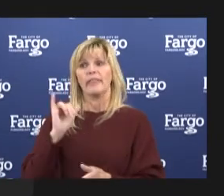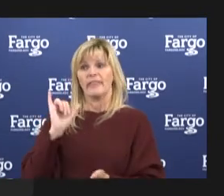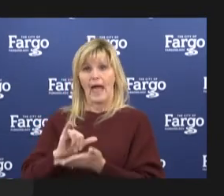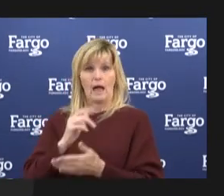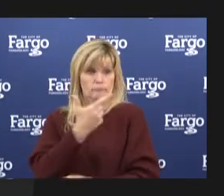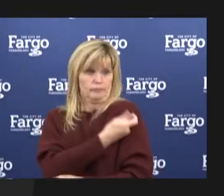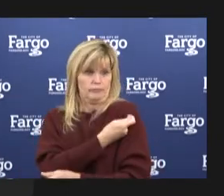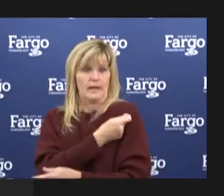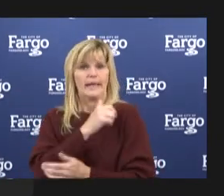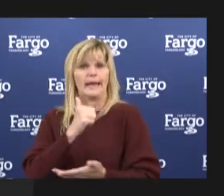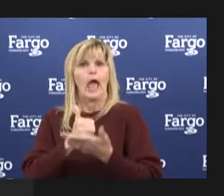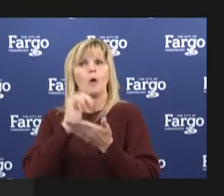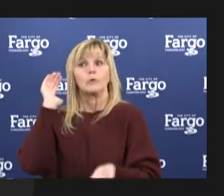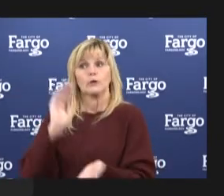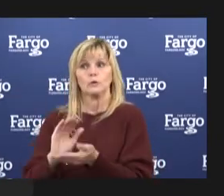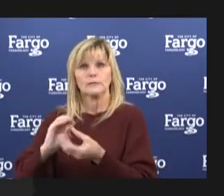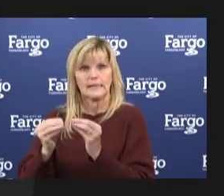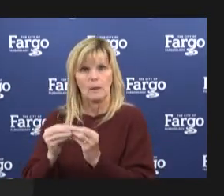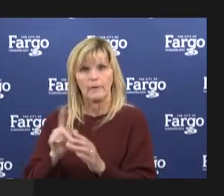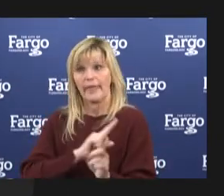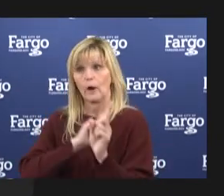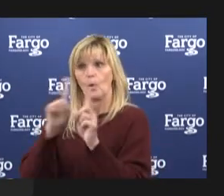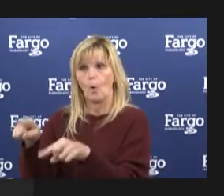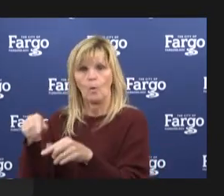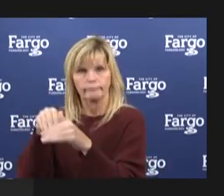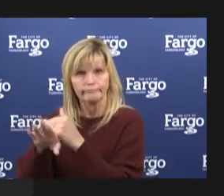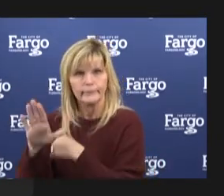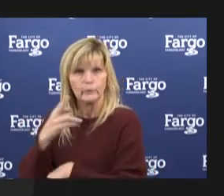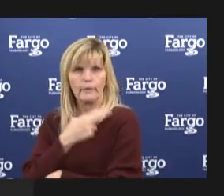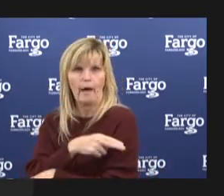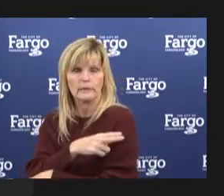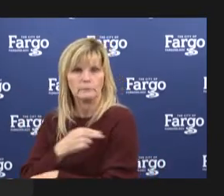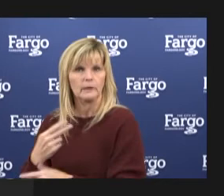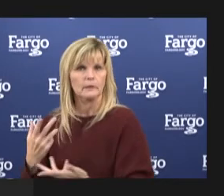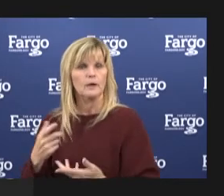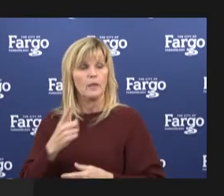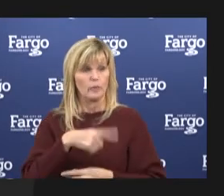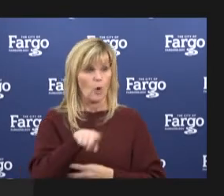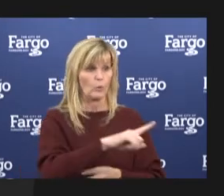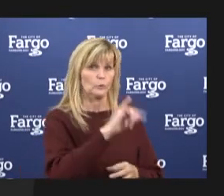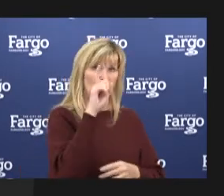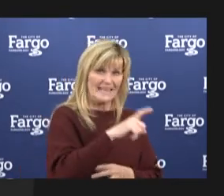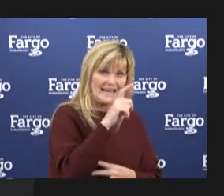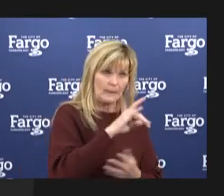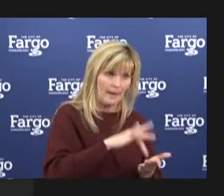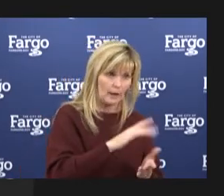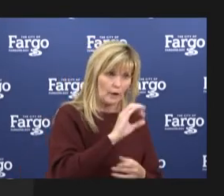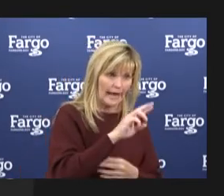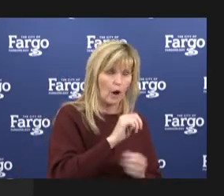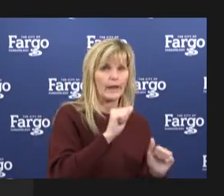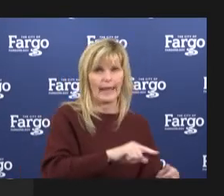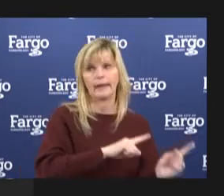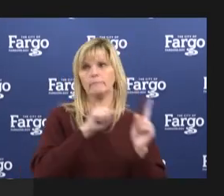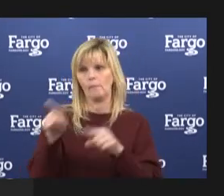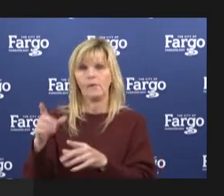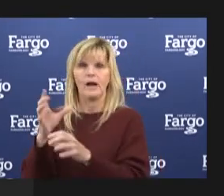system and make sure that those who need medical care can get medical care. It is possible that you can get coronavirus